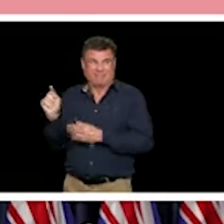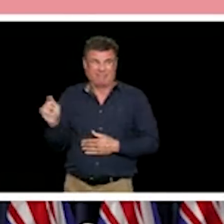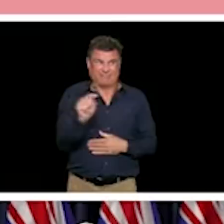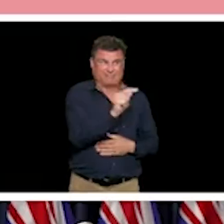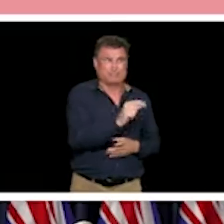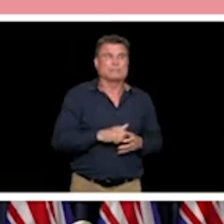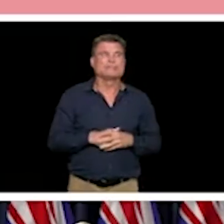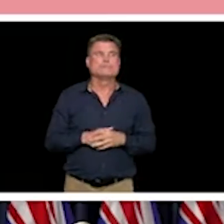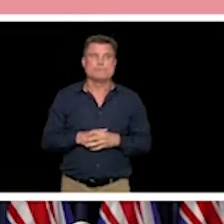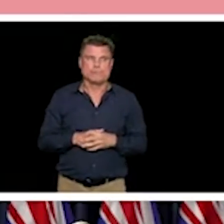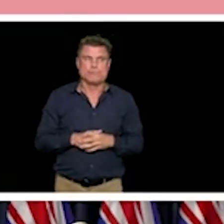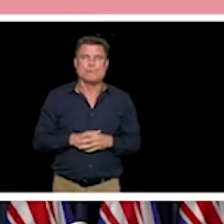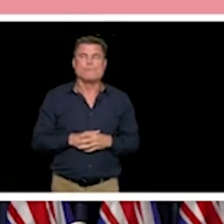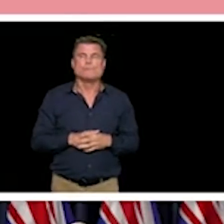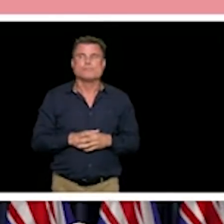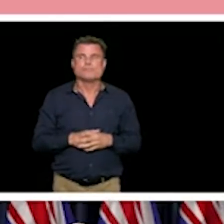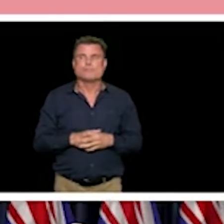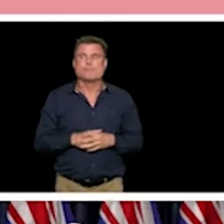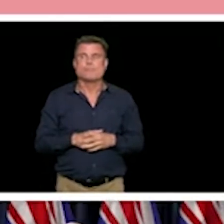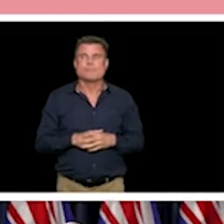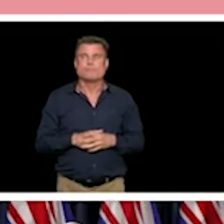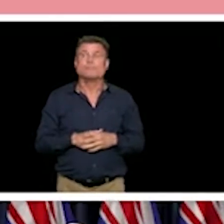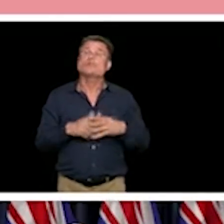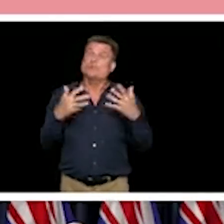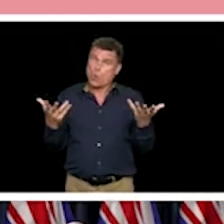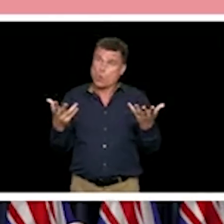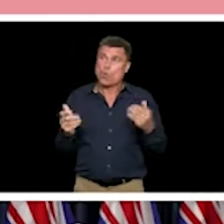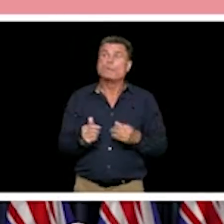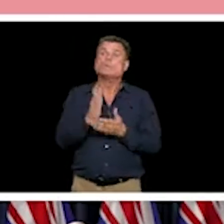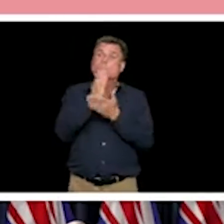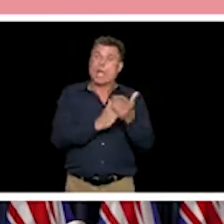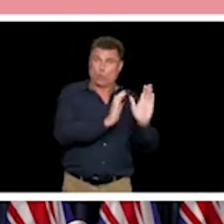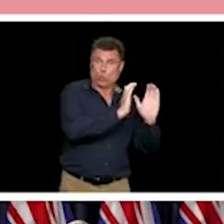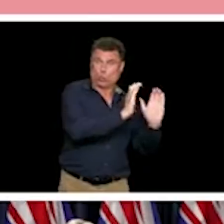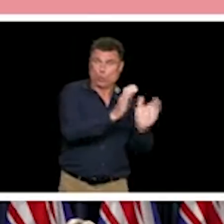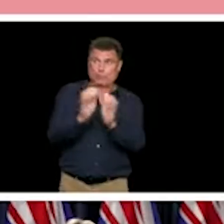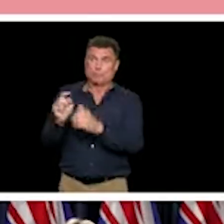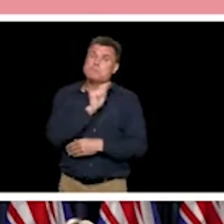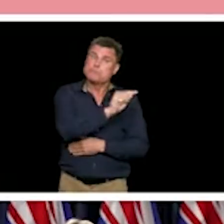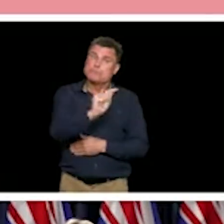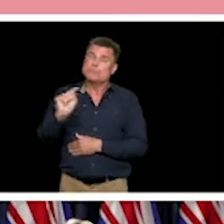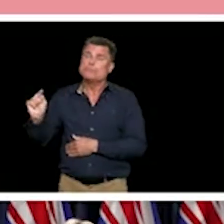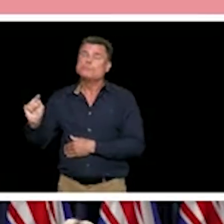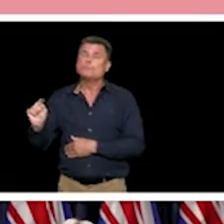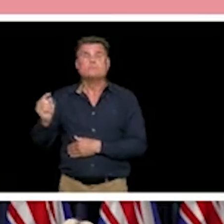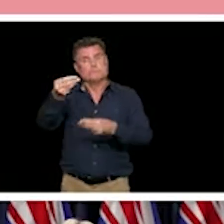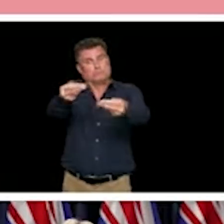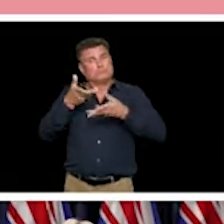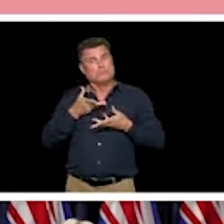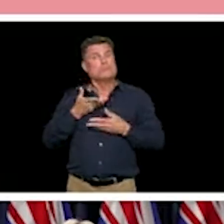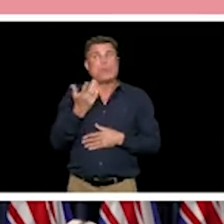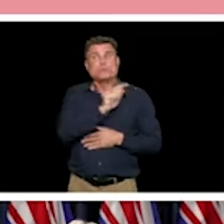that although a number of racialized groups were more likely to report that children